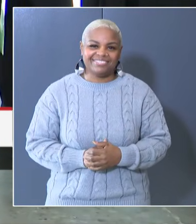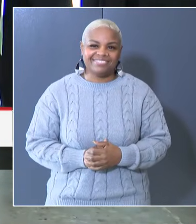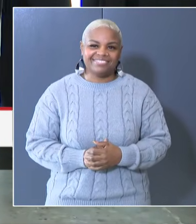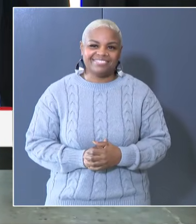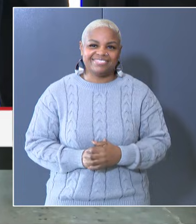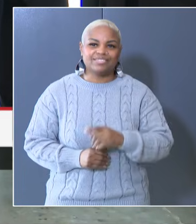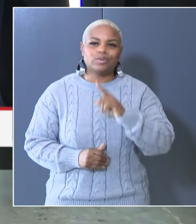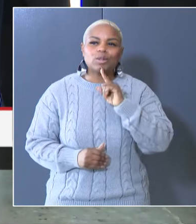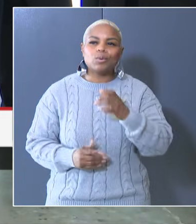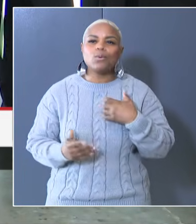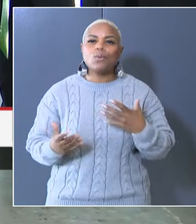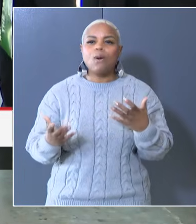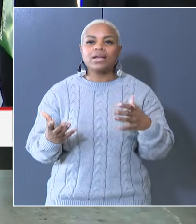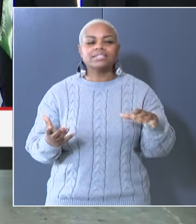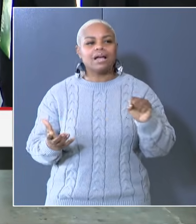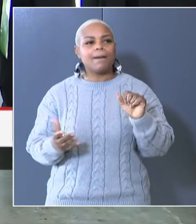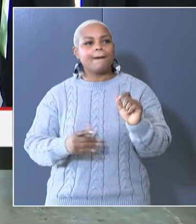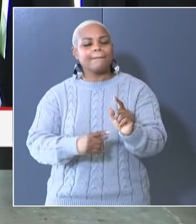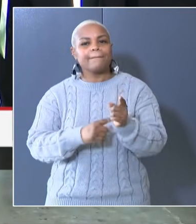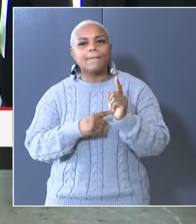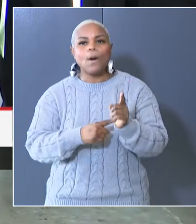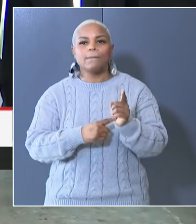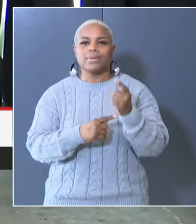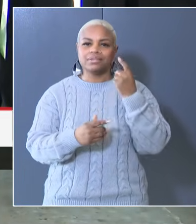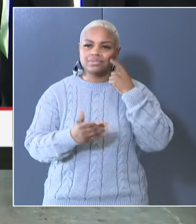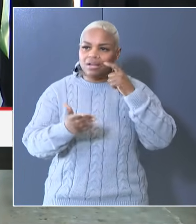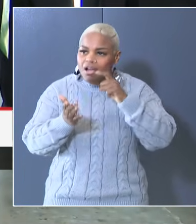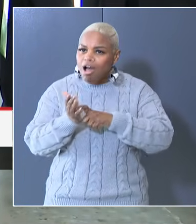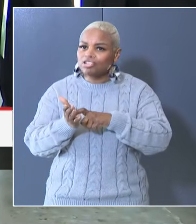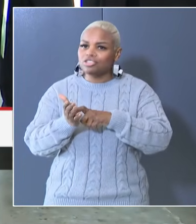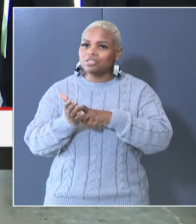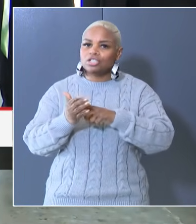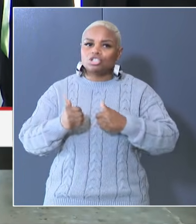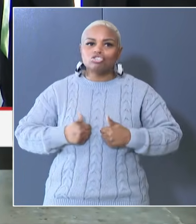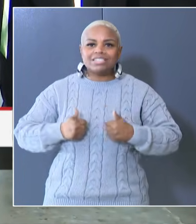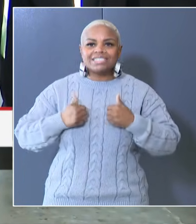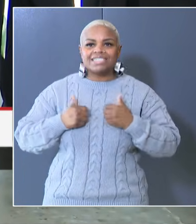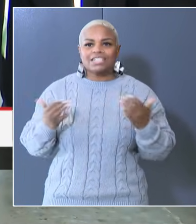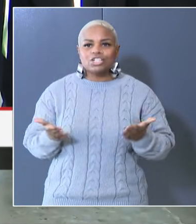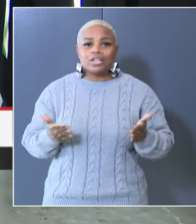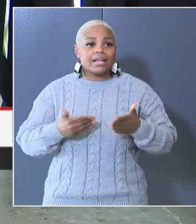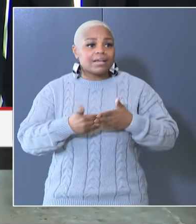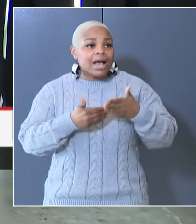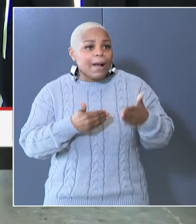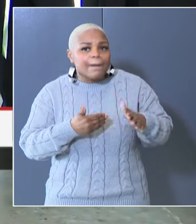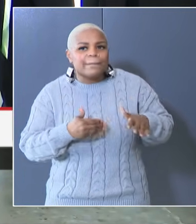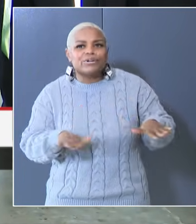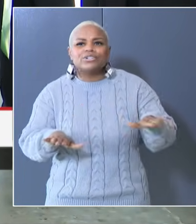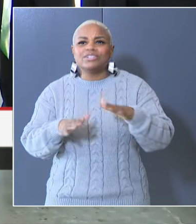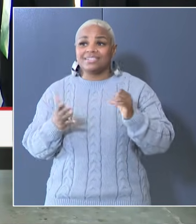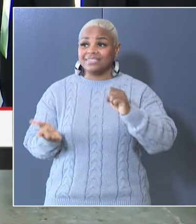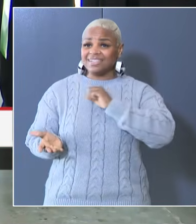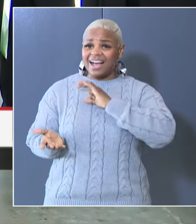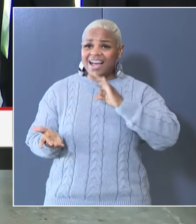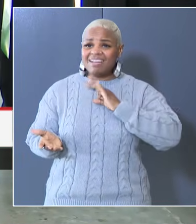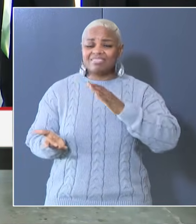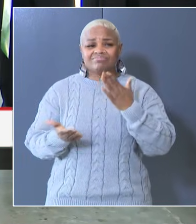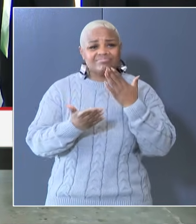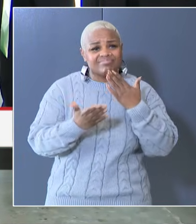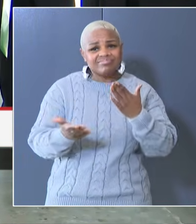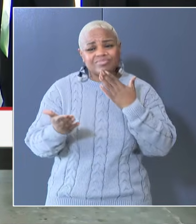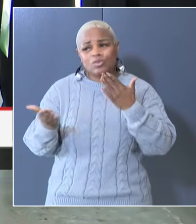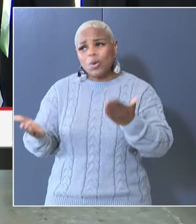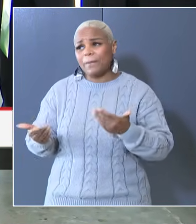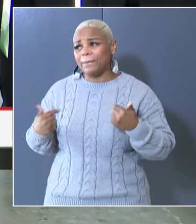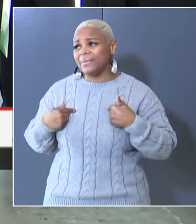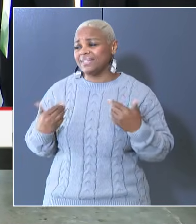residents. I met a few of them, and again, thank you to the staff for welcoming me. And right now it is my